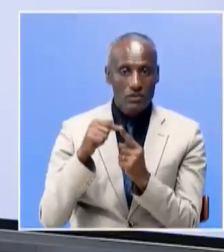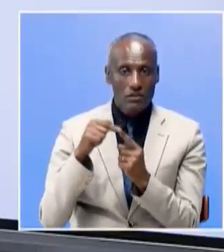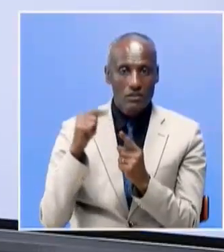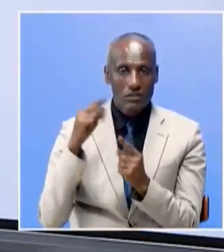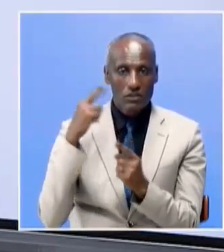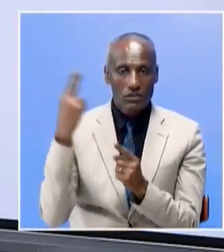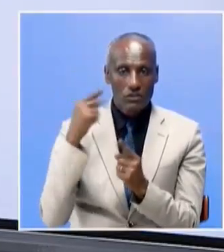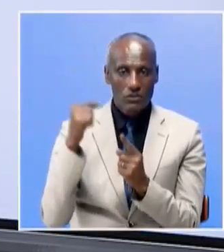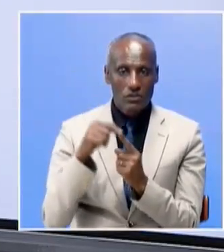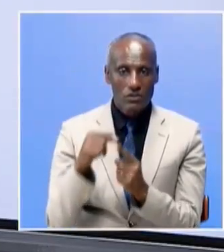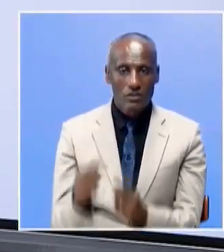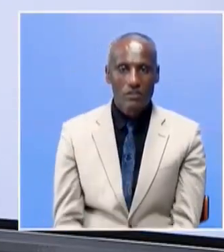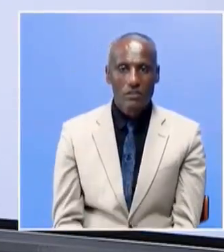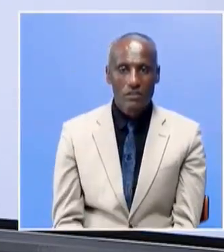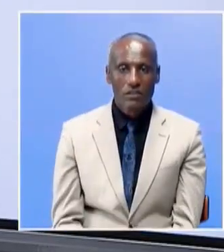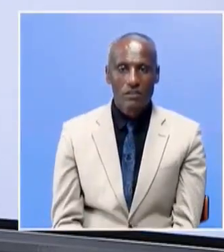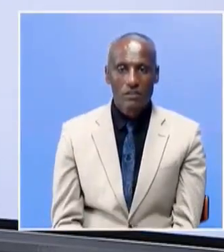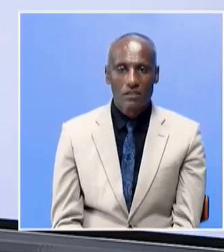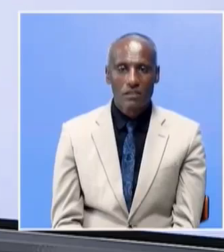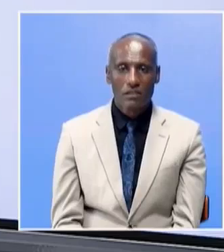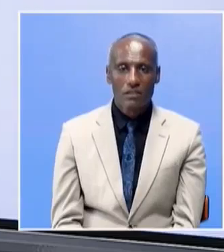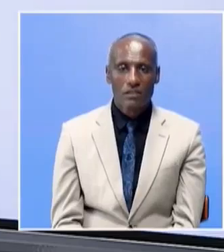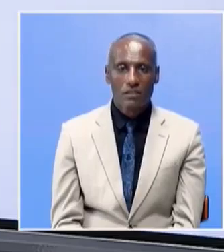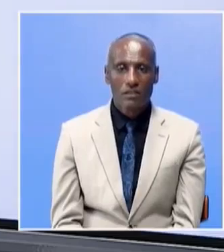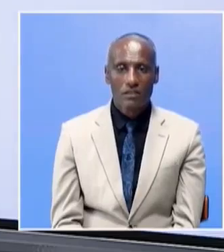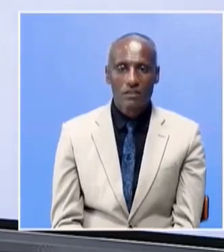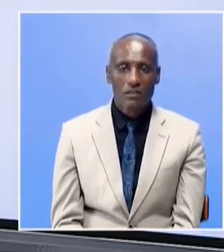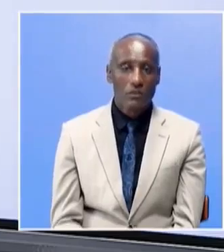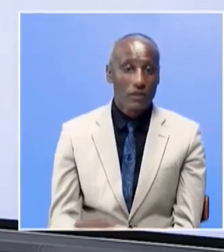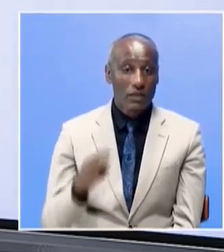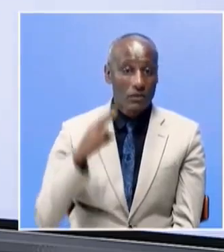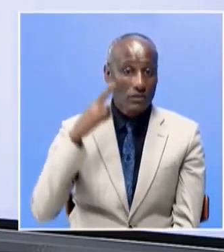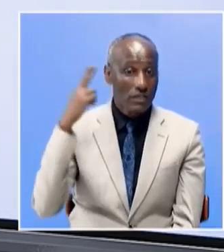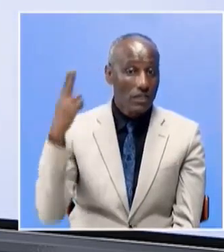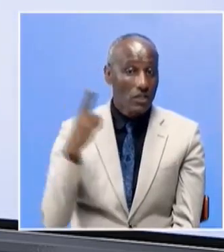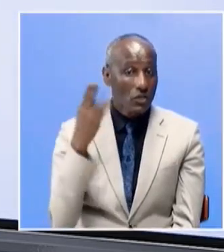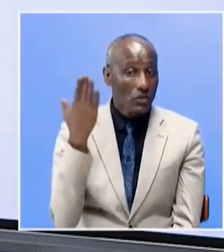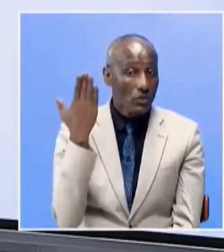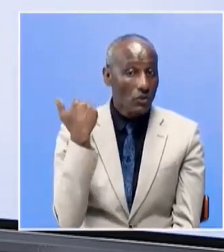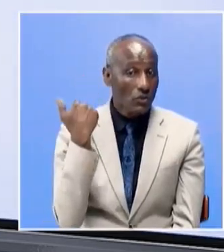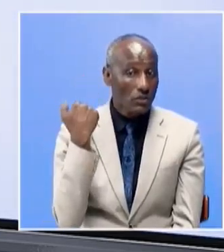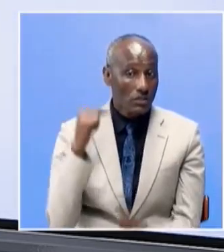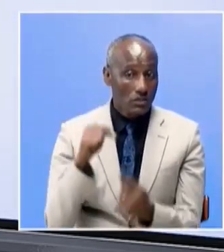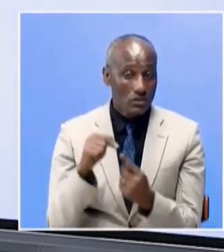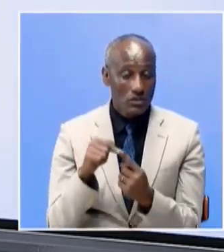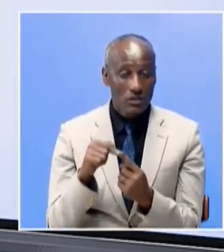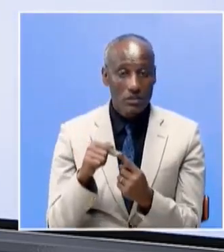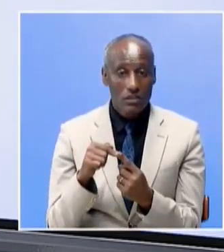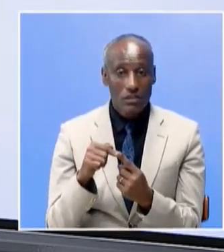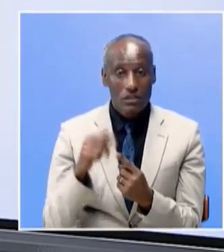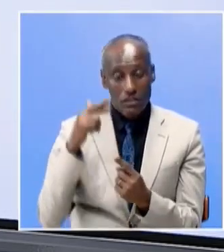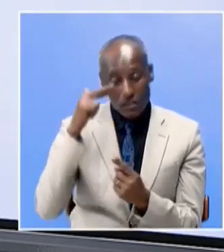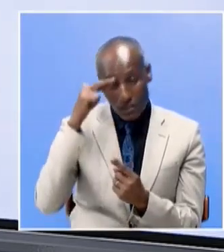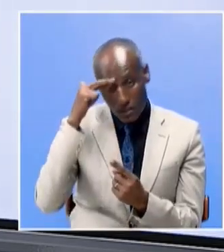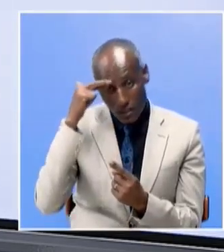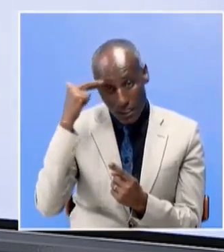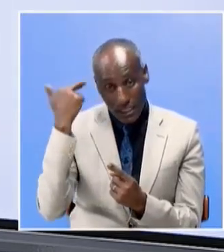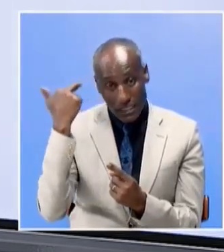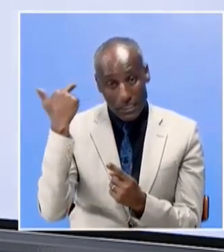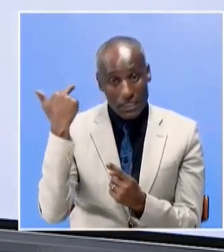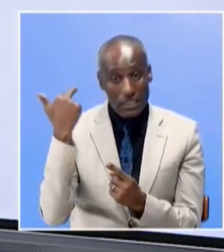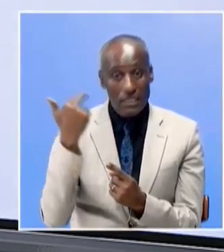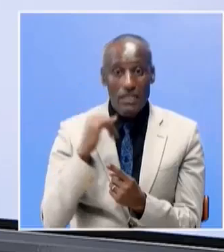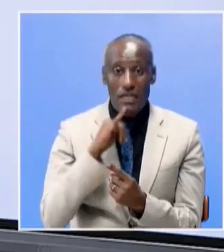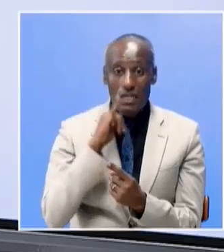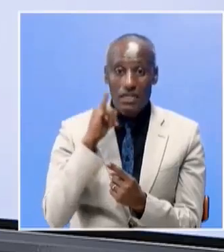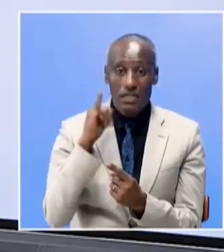here, used to. We cannot say used to. Do you know the reason? The reason is that we